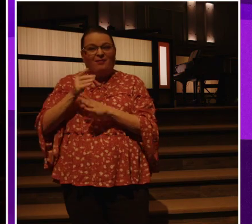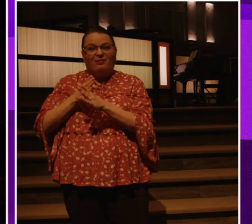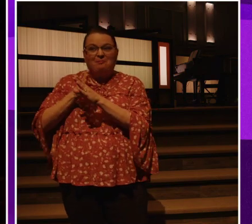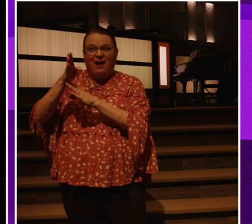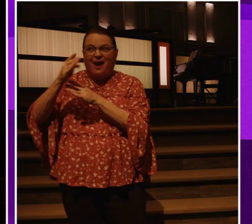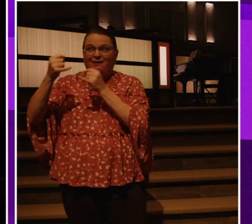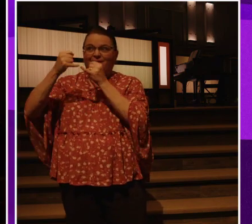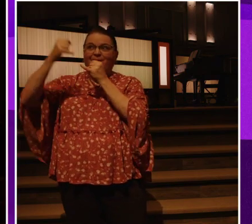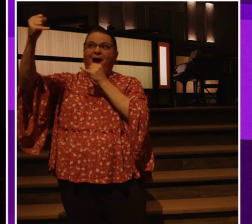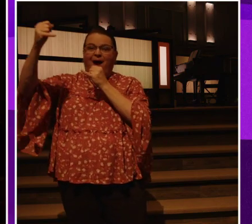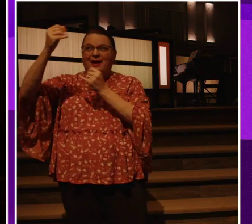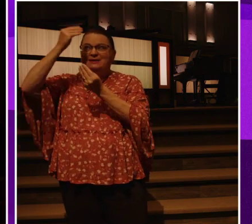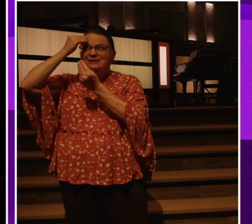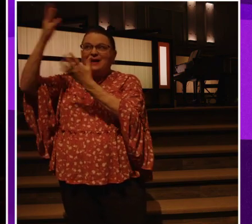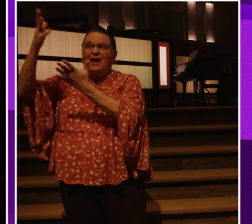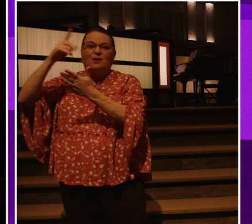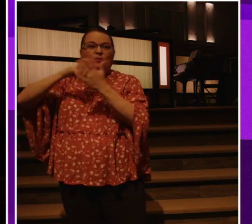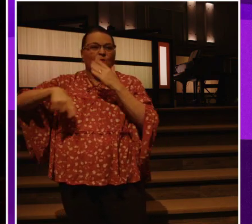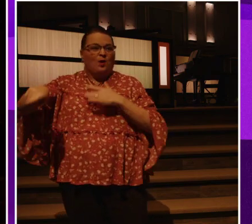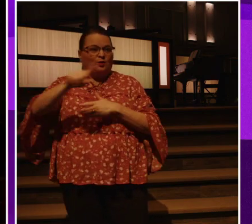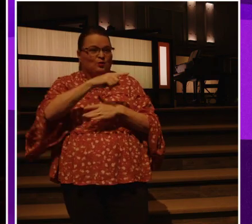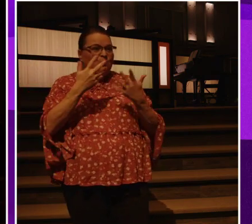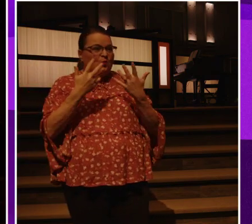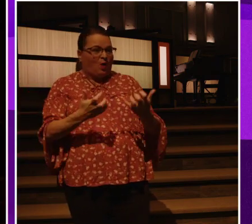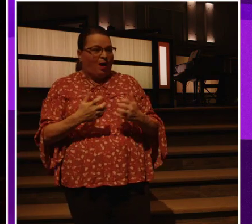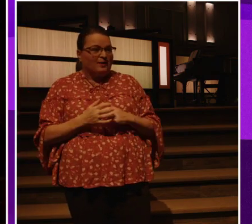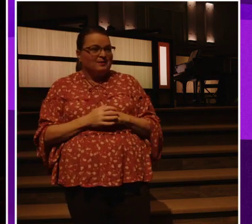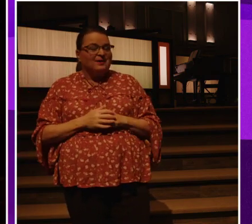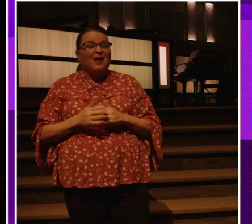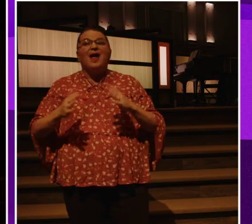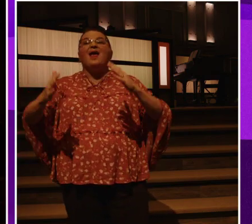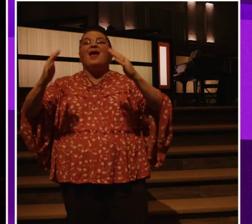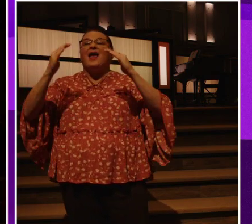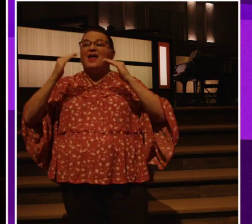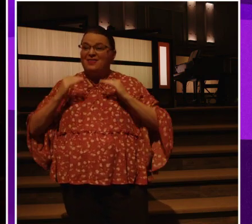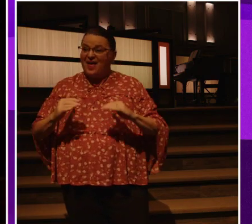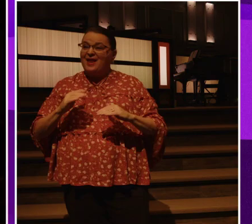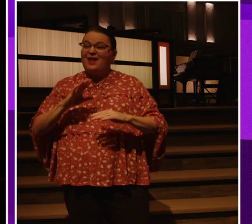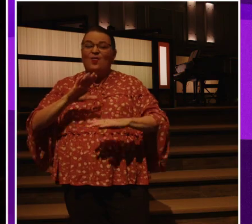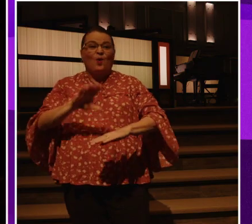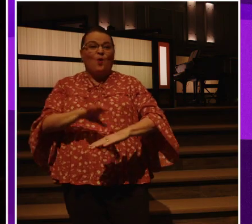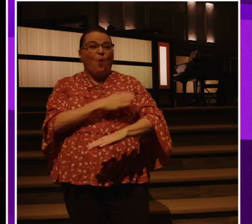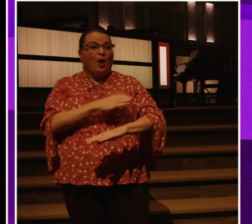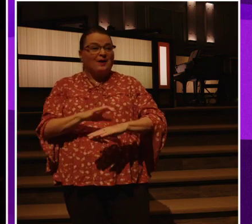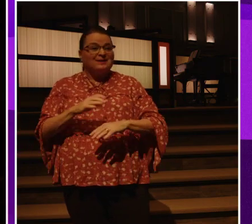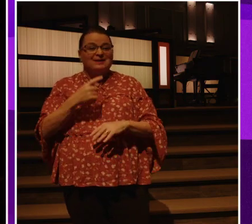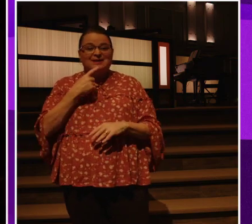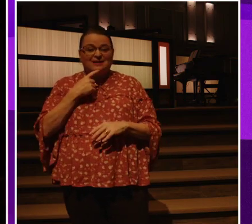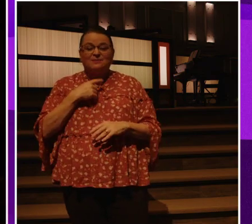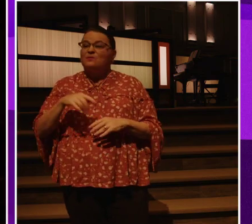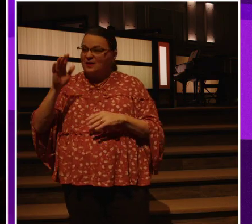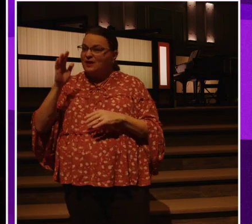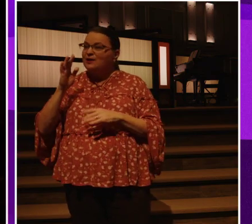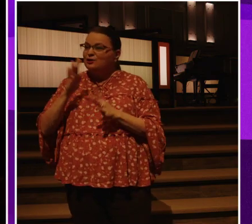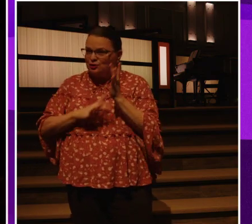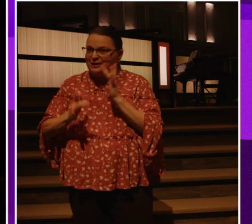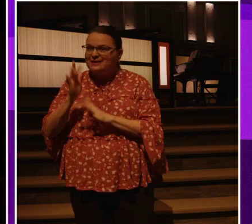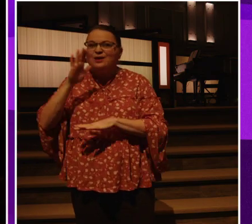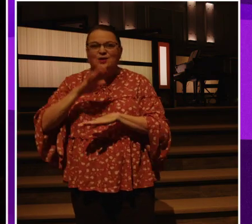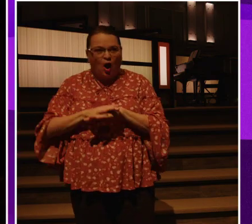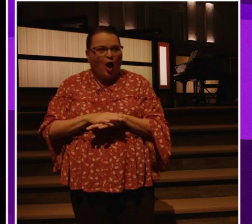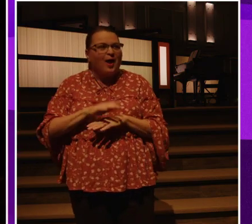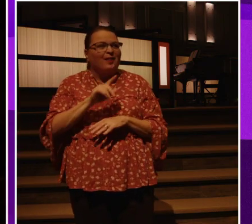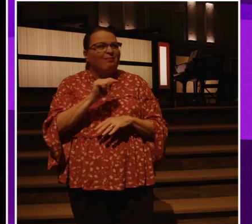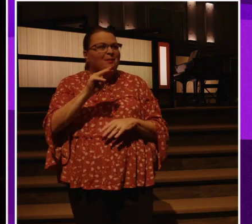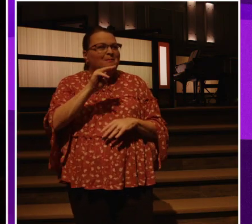you want. And in the true spirit of choruses, it says next, Jesus on the main line, tell